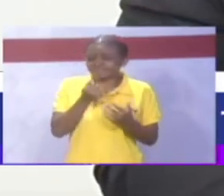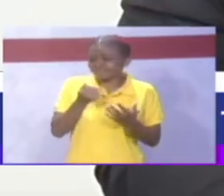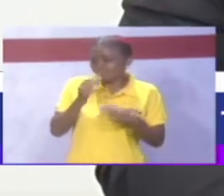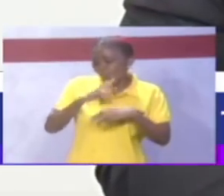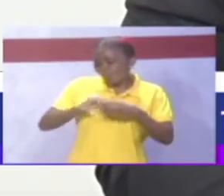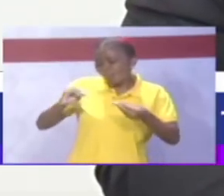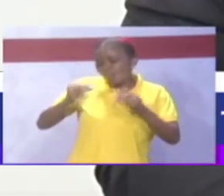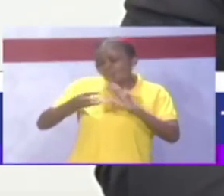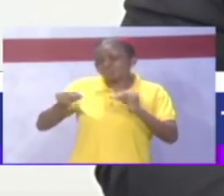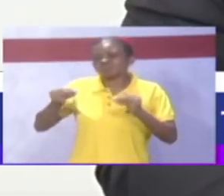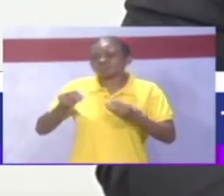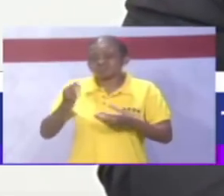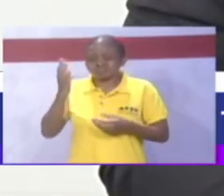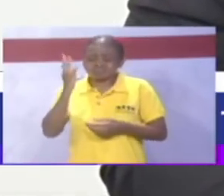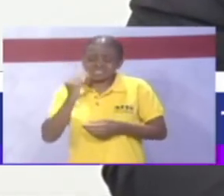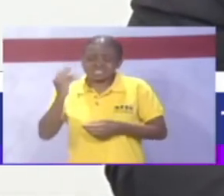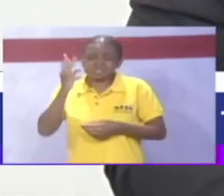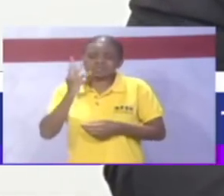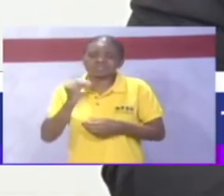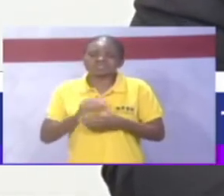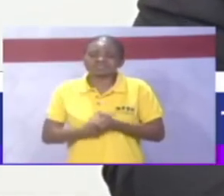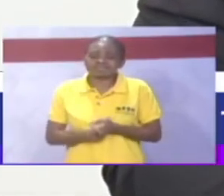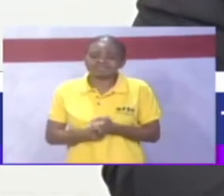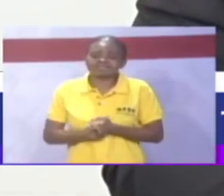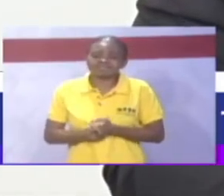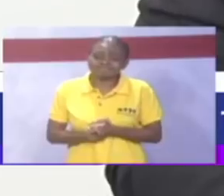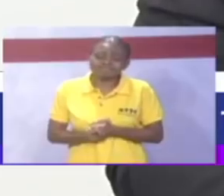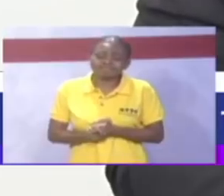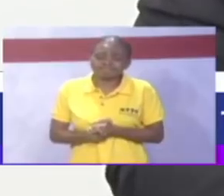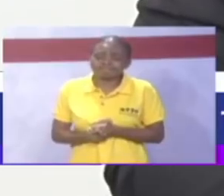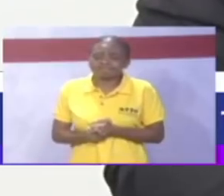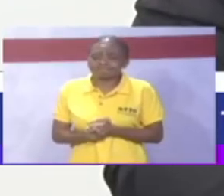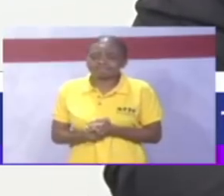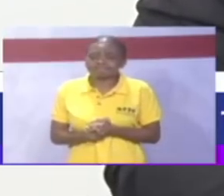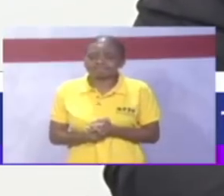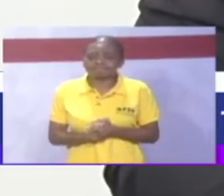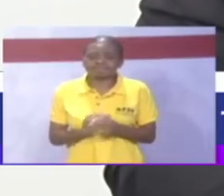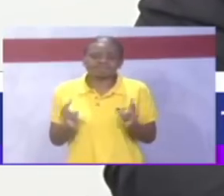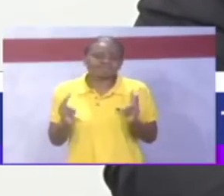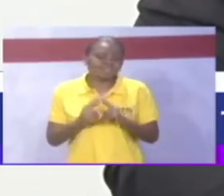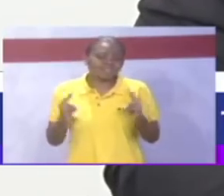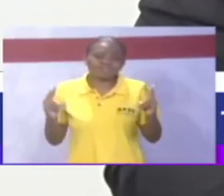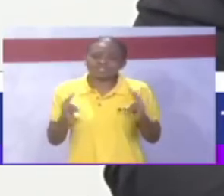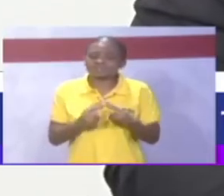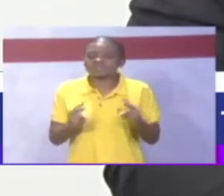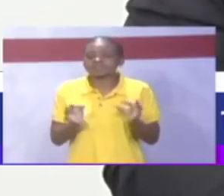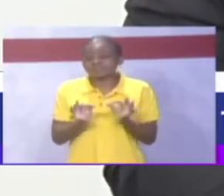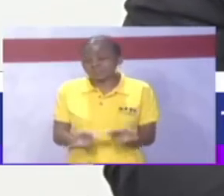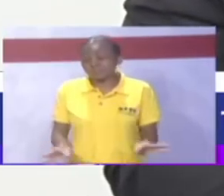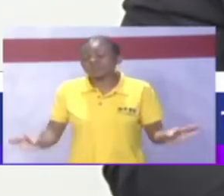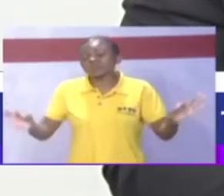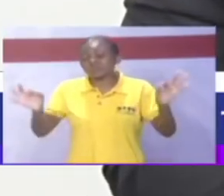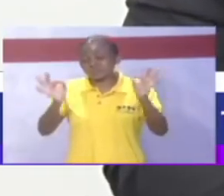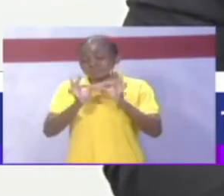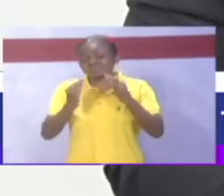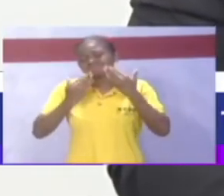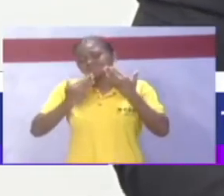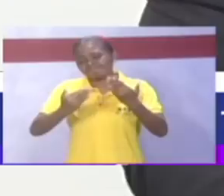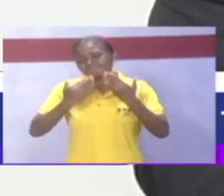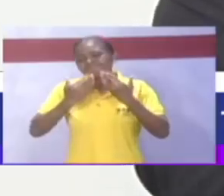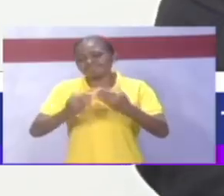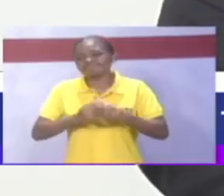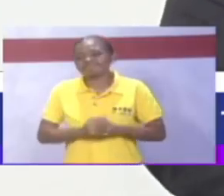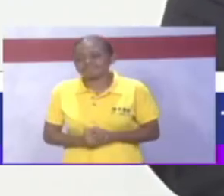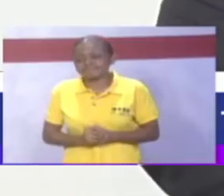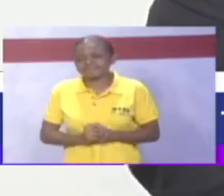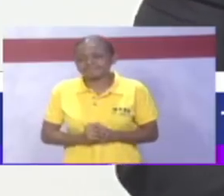warming experience. It's certainly touching, and thank you again for sharing that with us. Ladies and gentlemen,